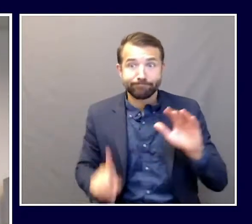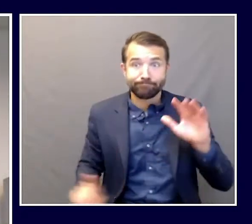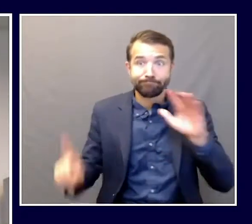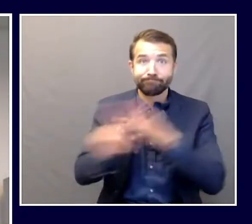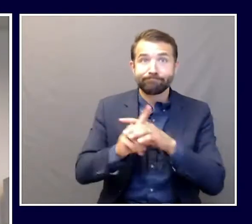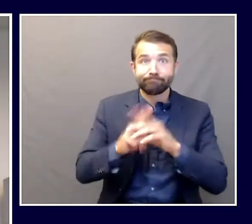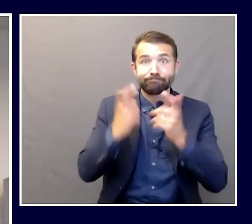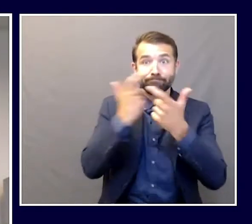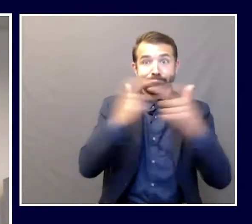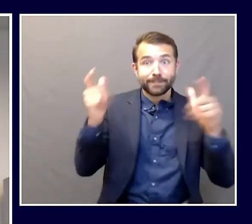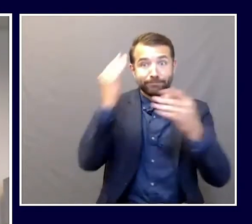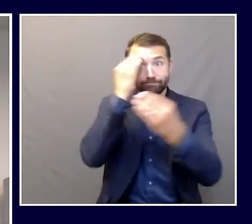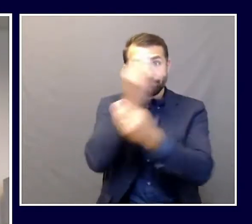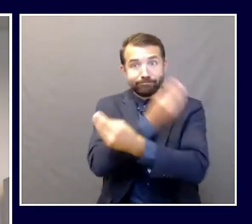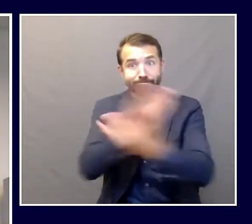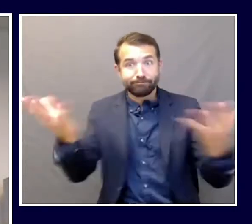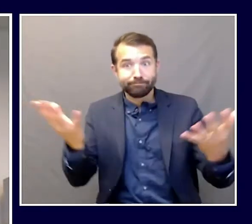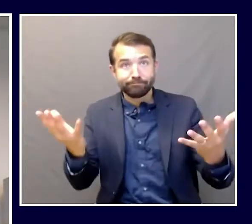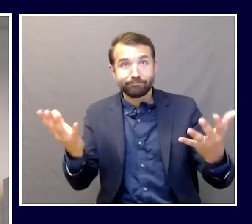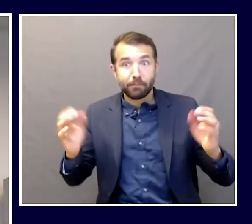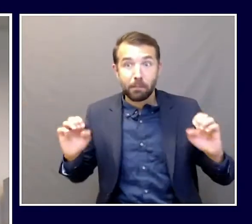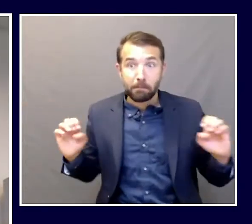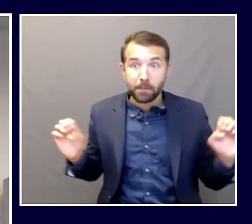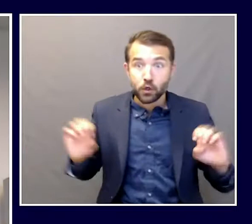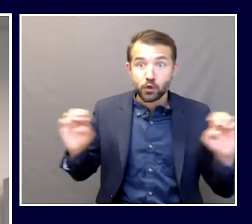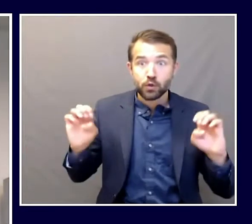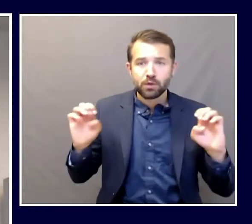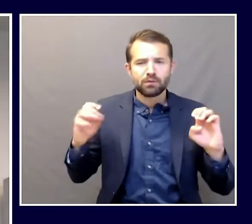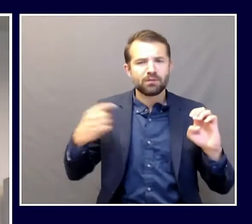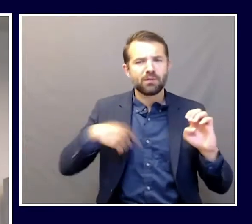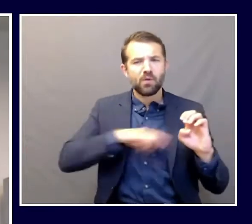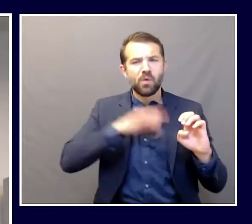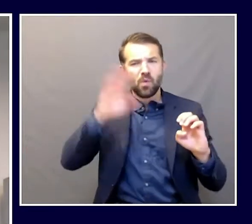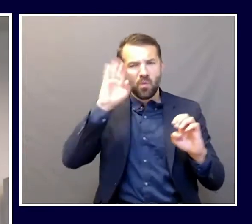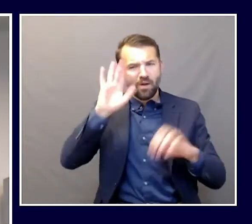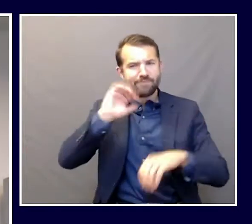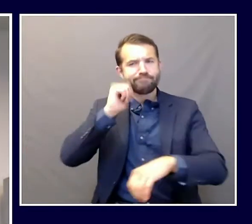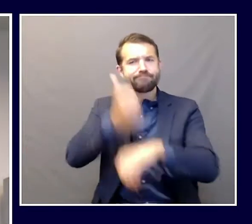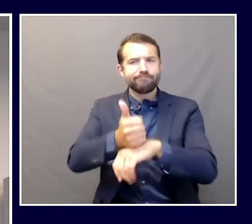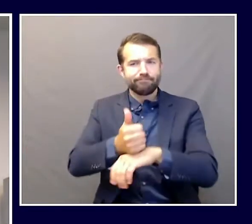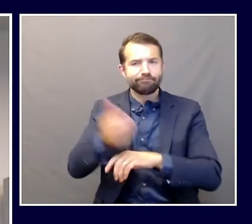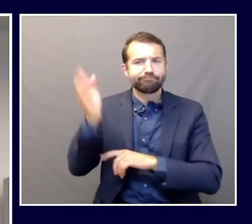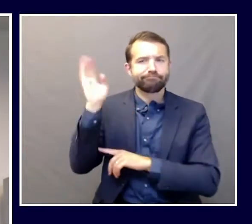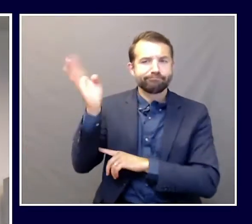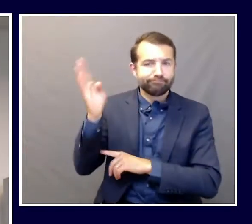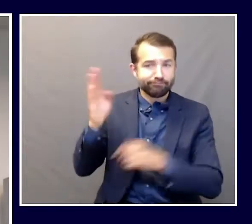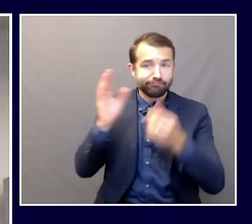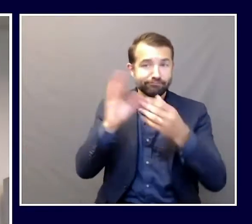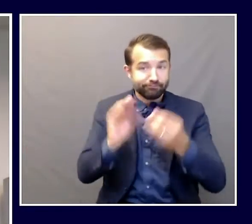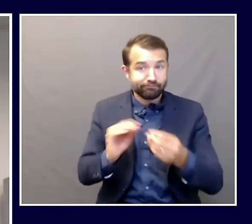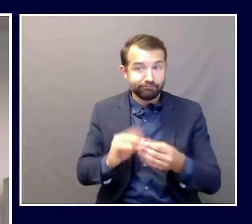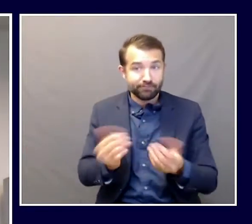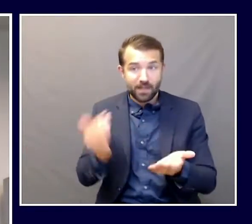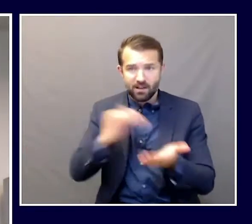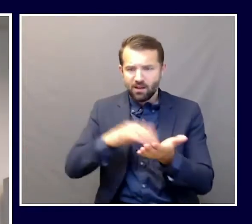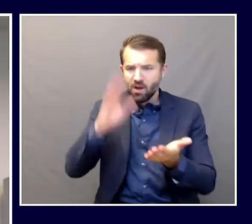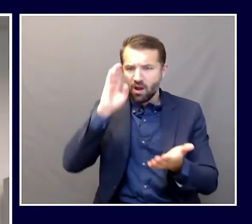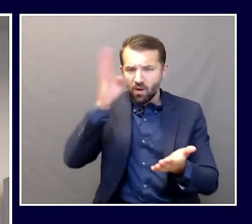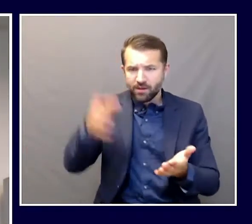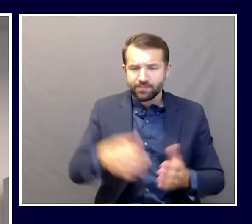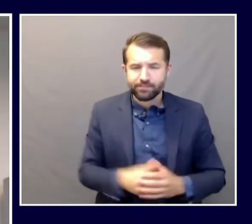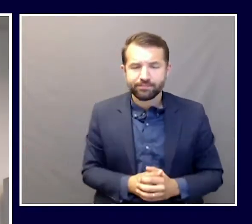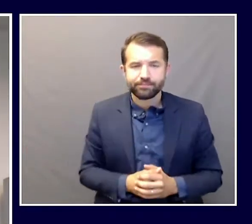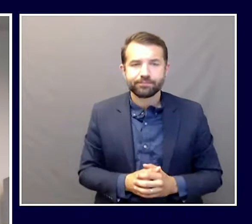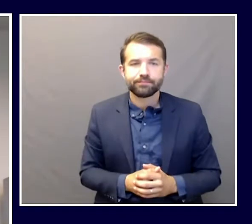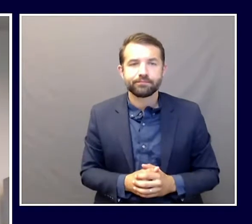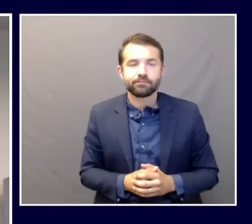to schedule another briefing. But as we bring these briefings toward a close, I'd like to take a minute today